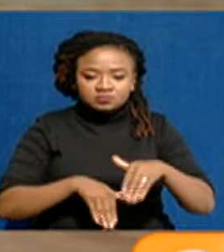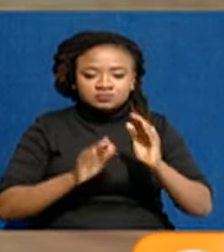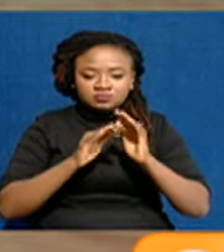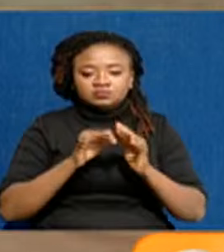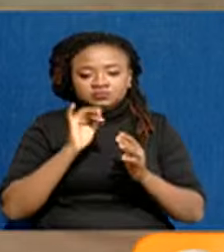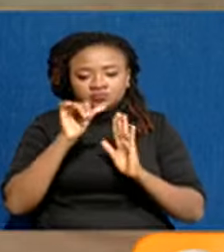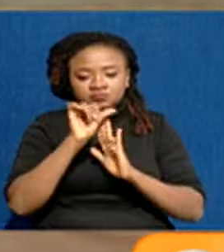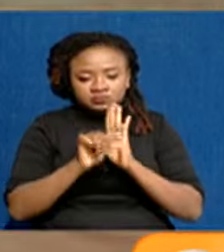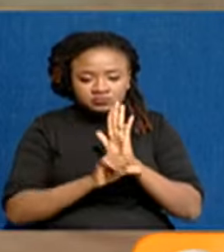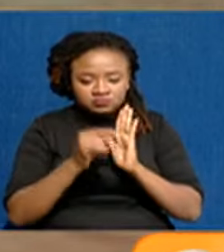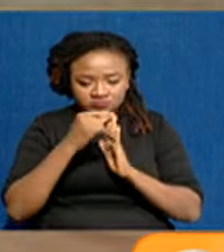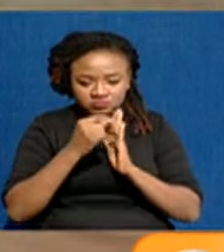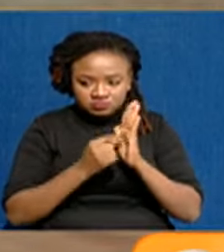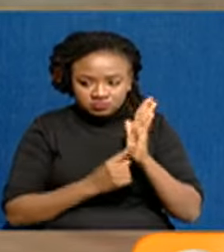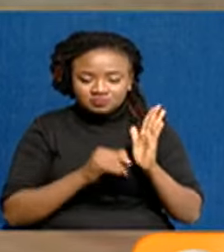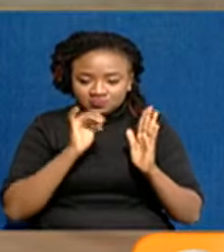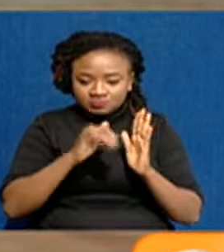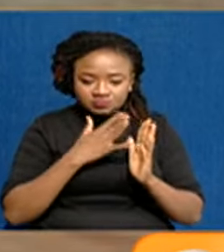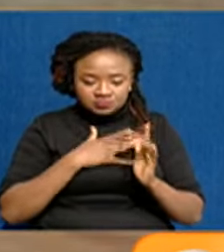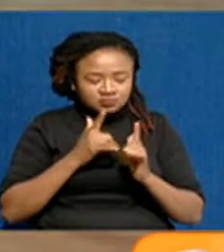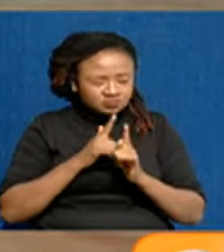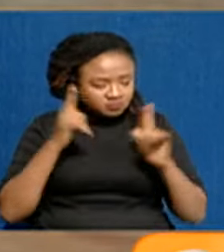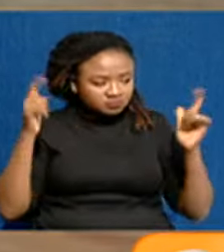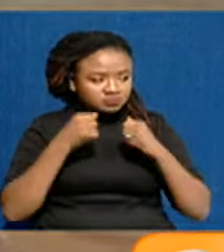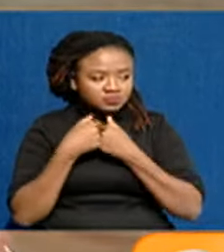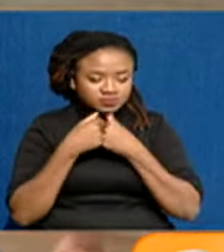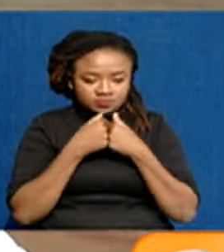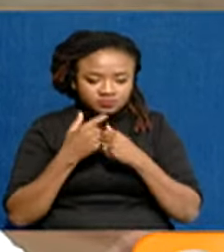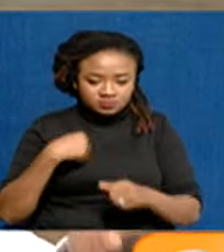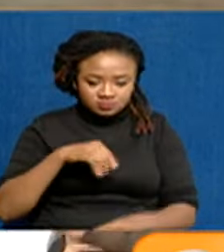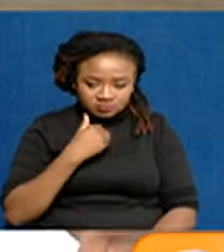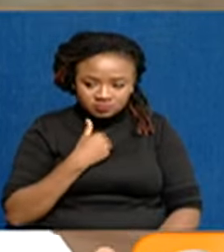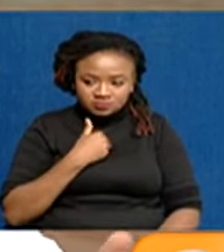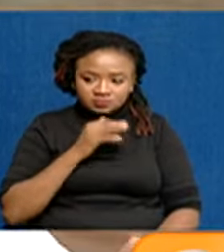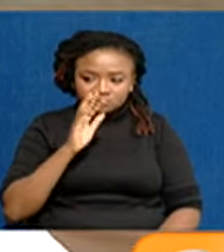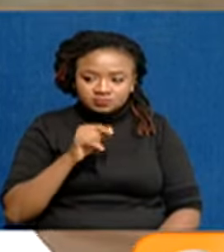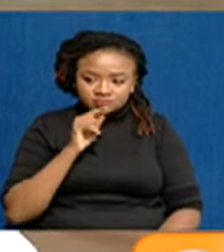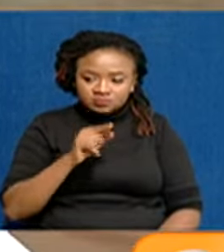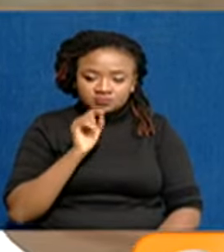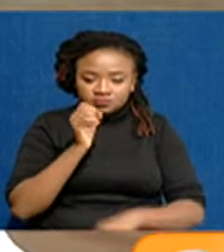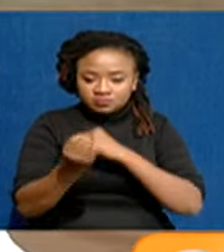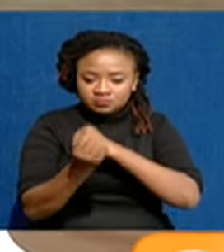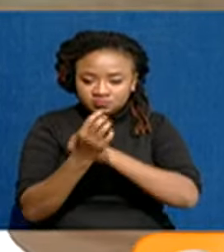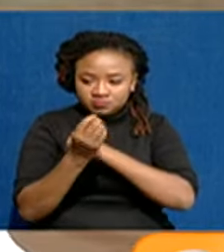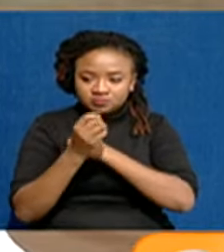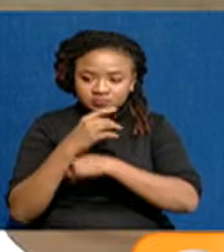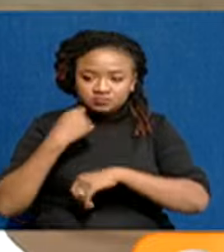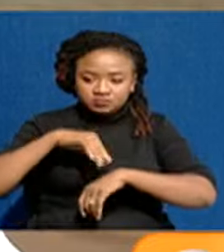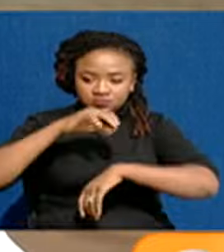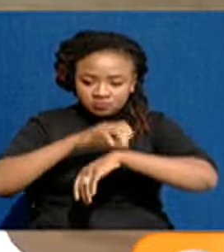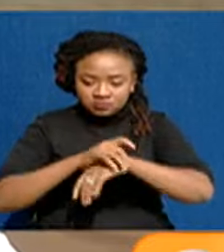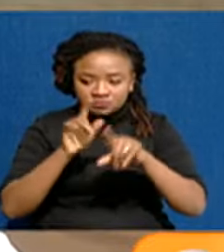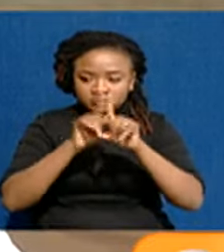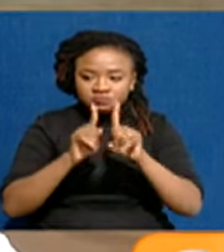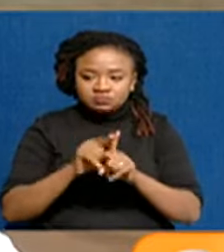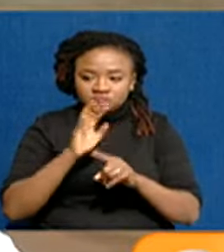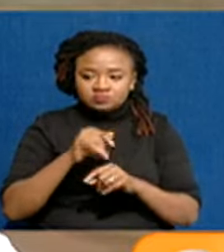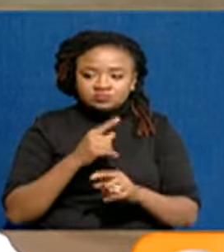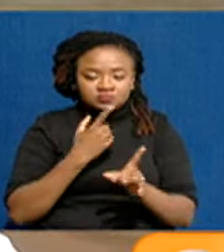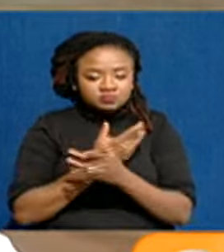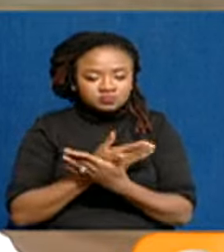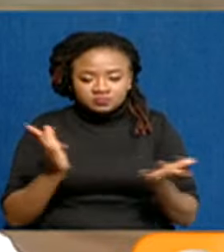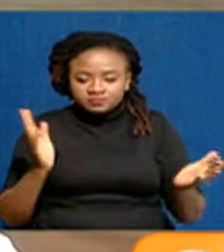being released. That's one of the biggest challenges that is there. From the forecast and the advisories being released to whichever part of the body